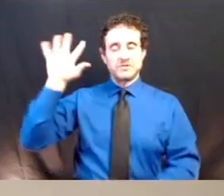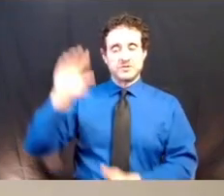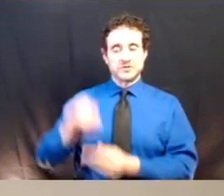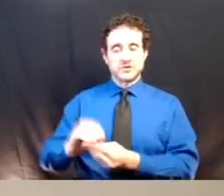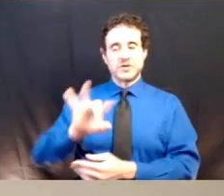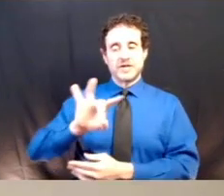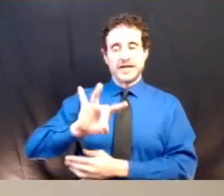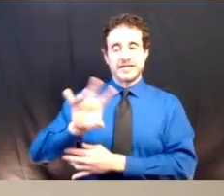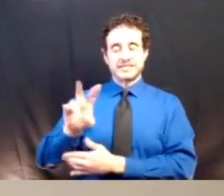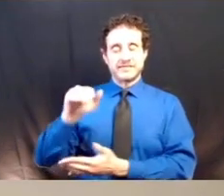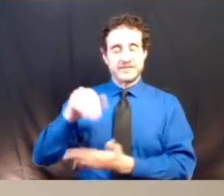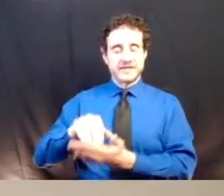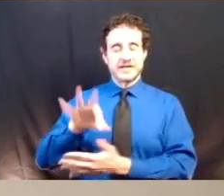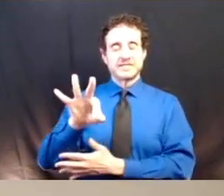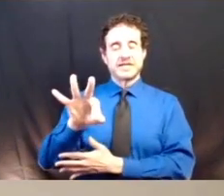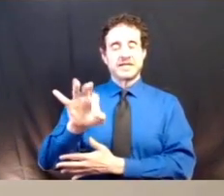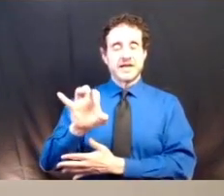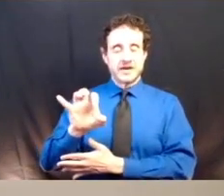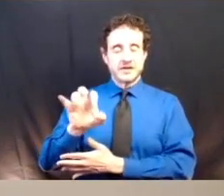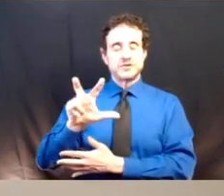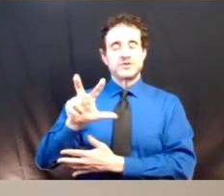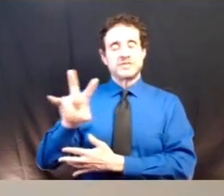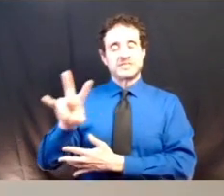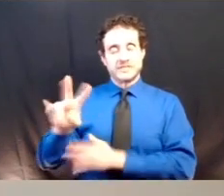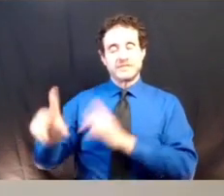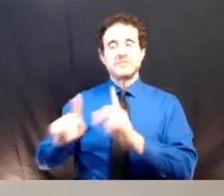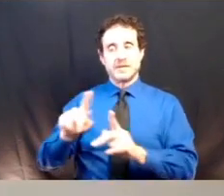87,937 individuals with COVID-19.